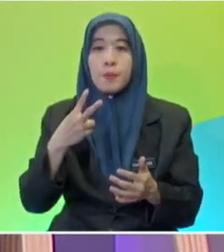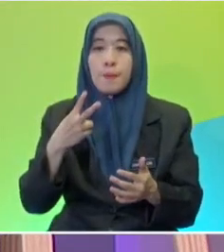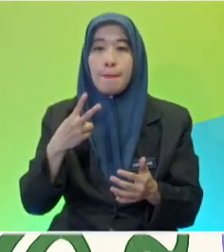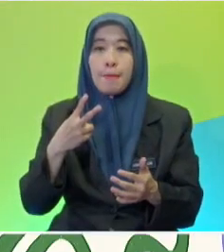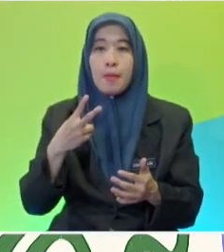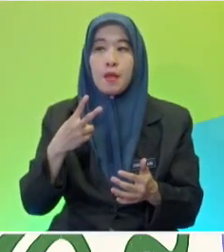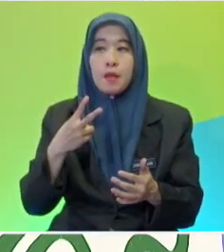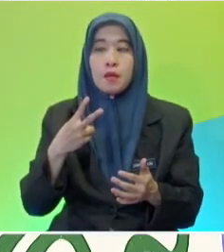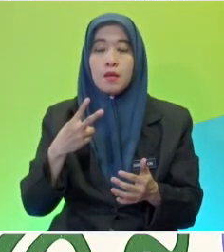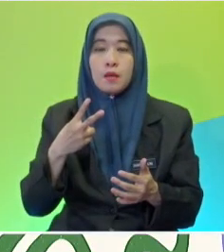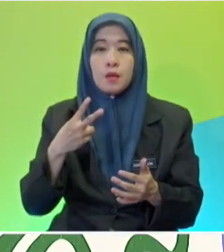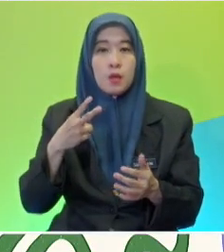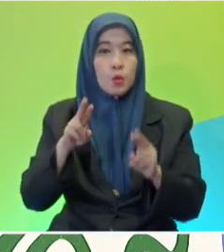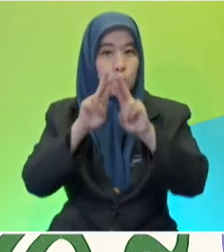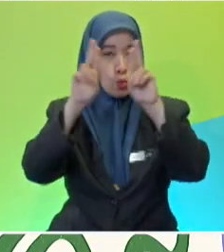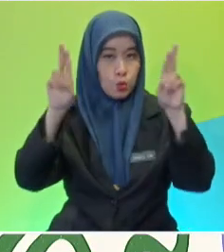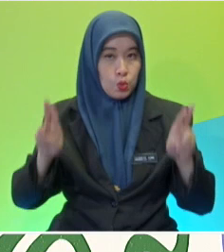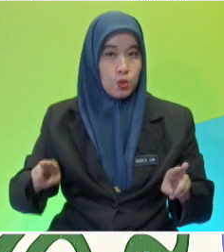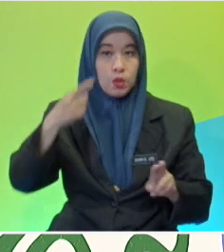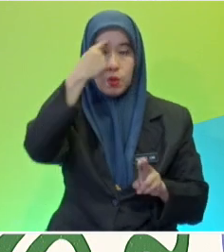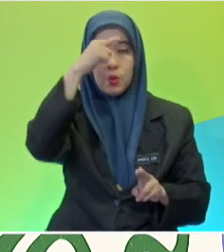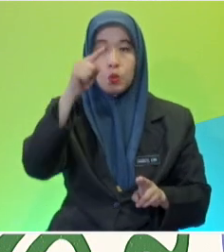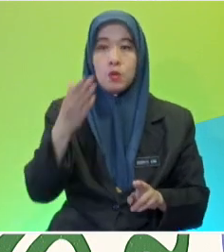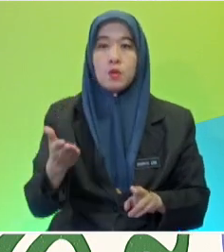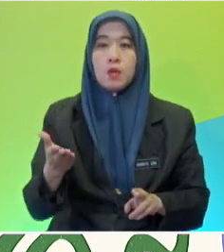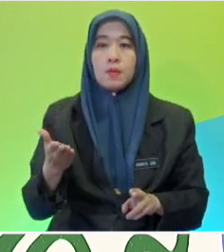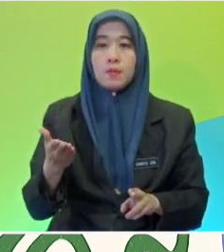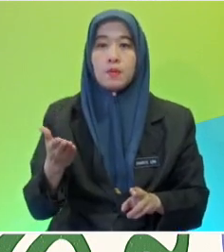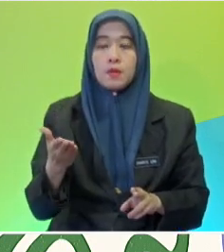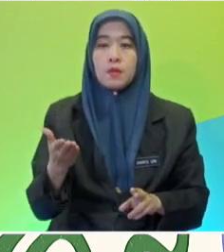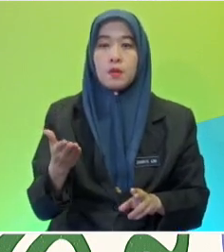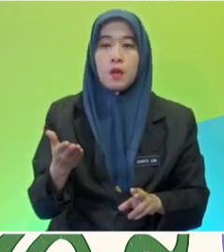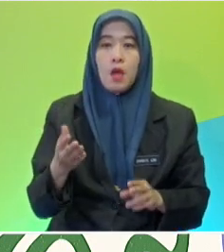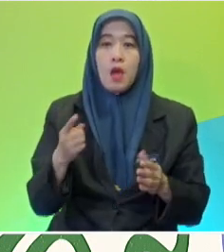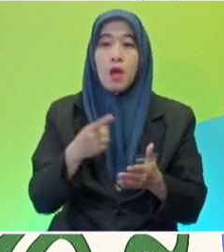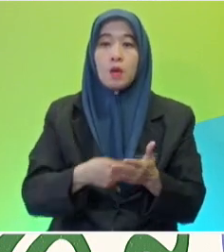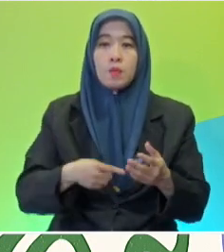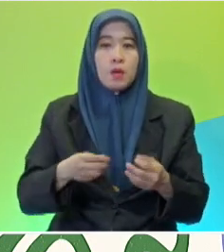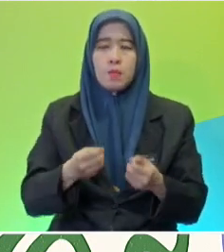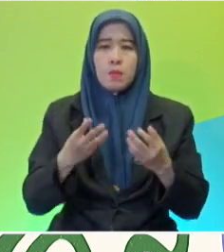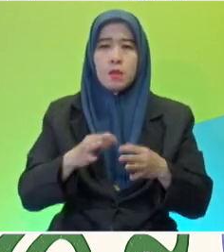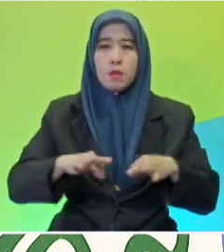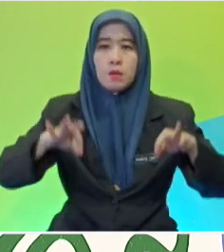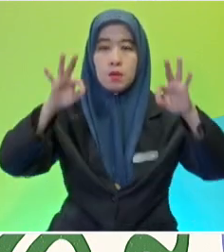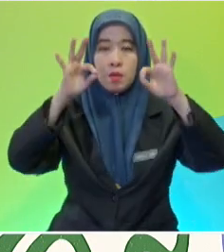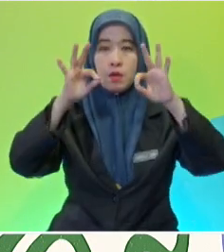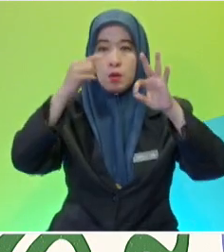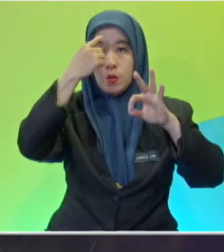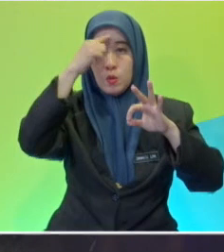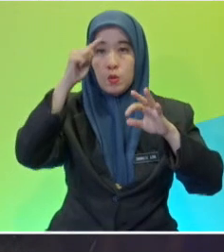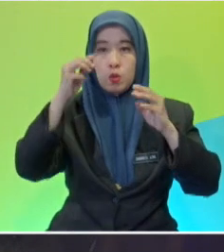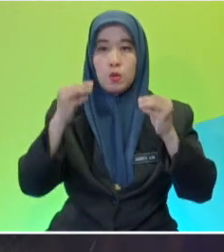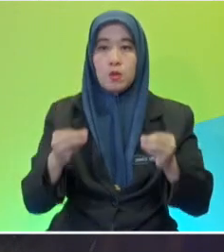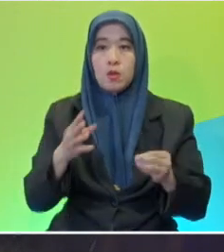for you. Oh, all right. Okay. What are the importance of plants for human and animals, Sean? Okay,